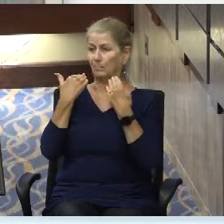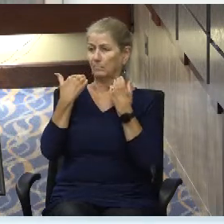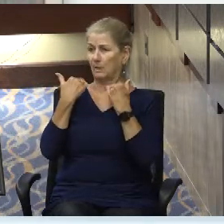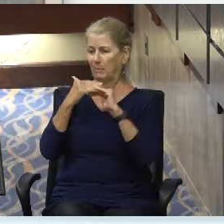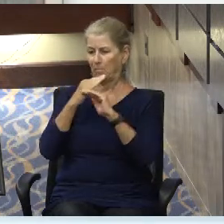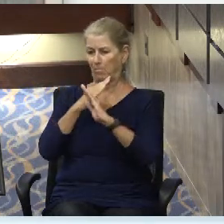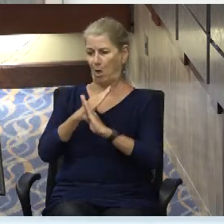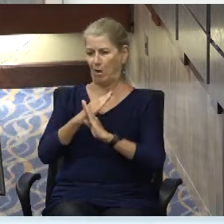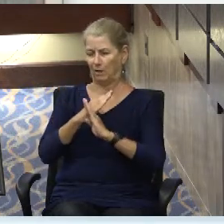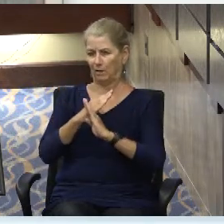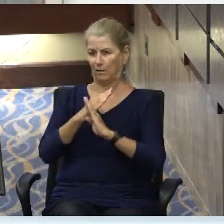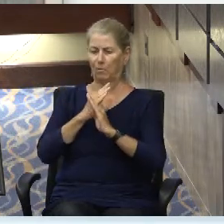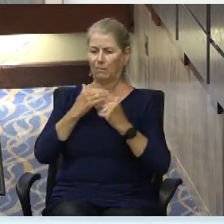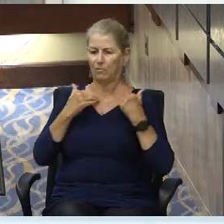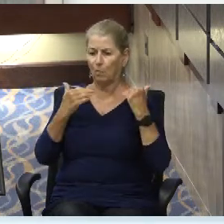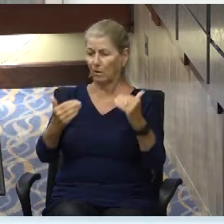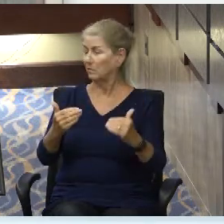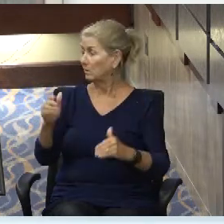forward?